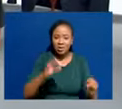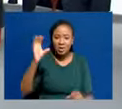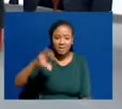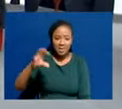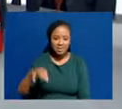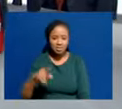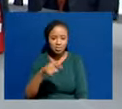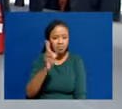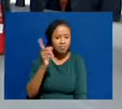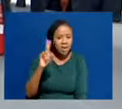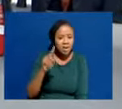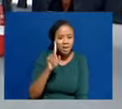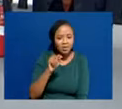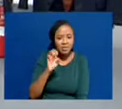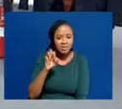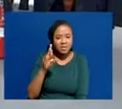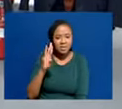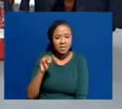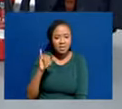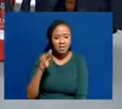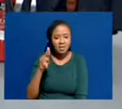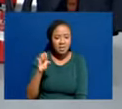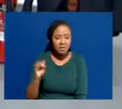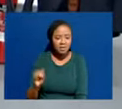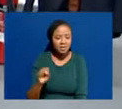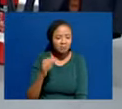Nairobi Termini. Yeah. How's that coming?